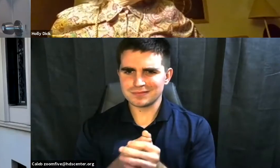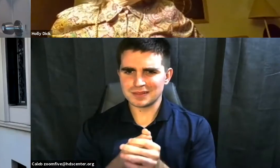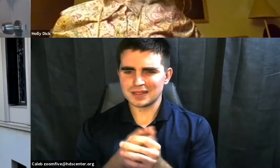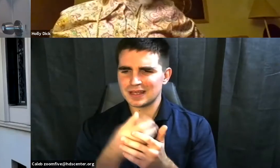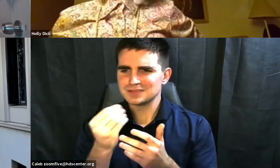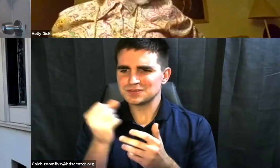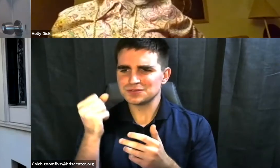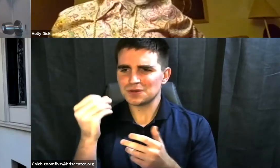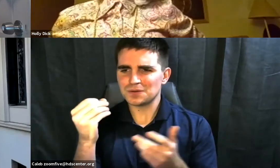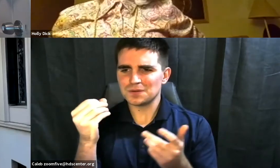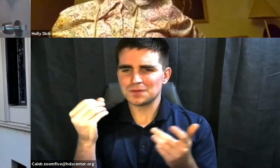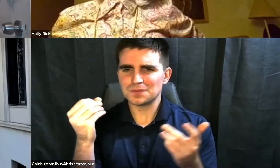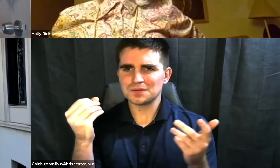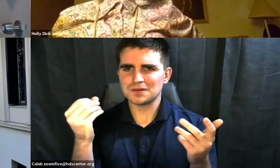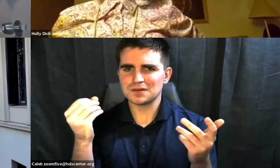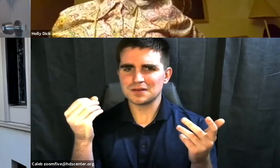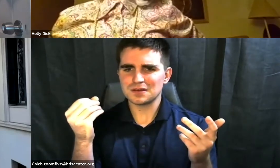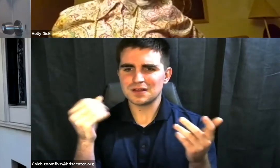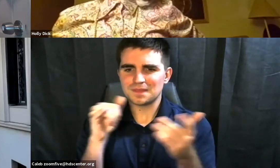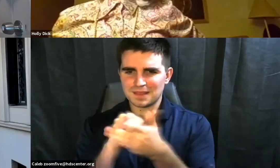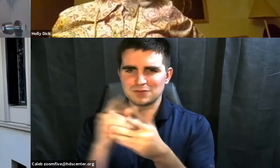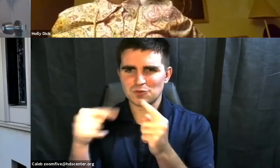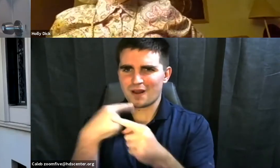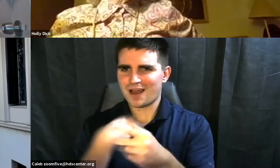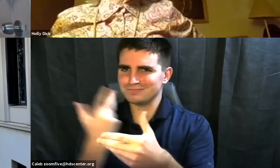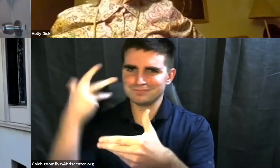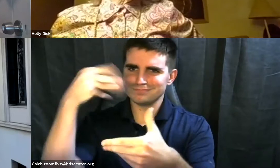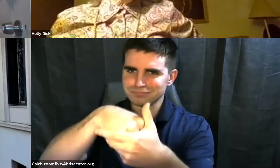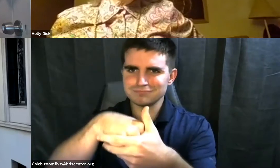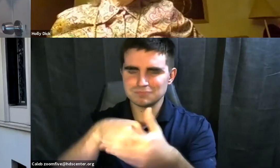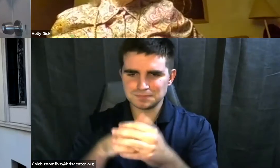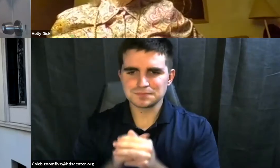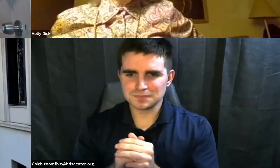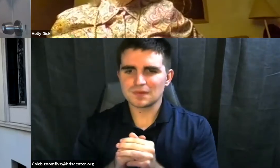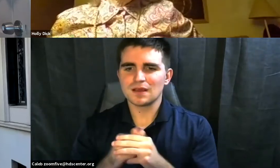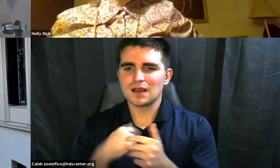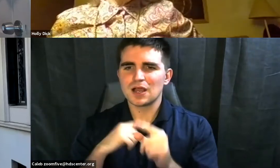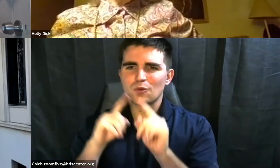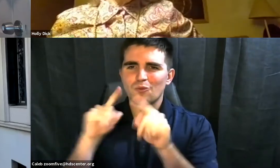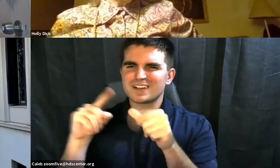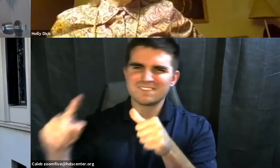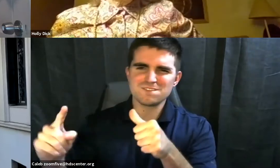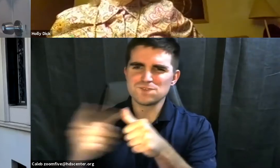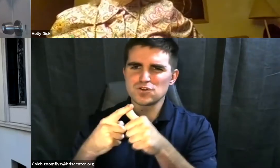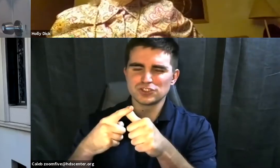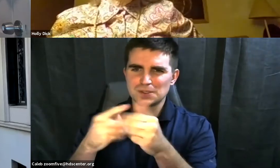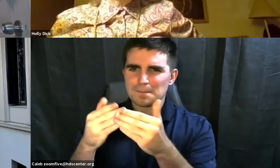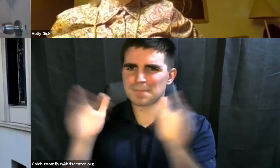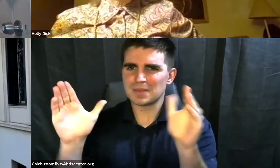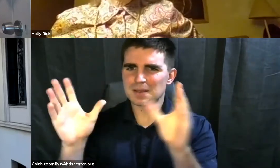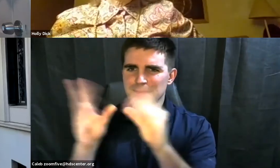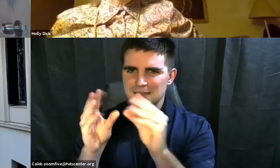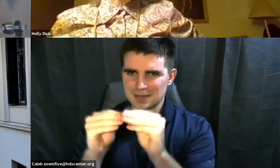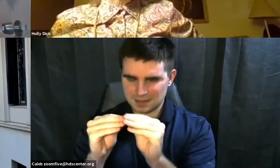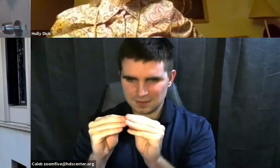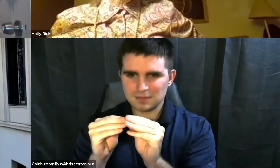so that was when I got involved. So, and I went to the first public meeting. So of course, Port